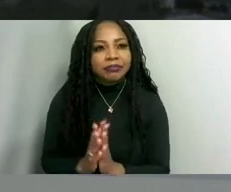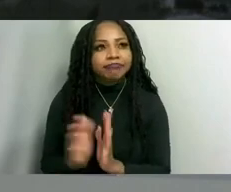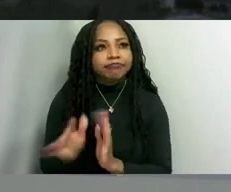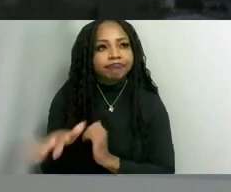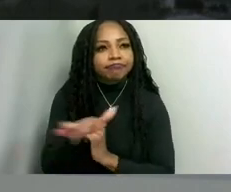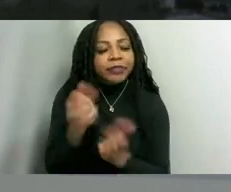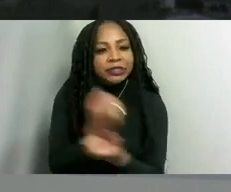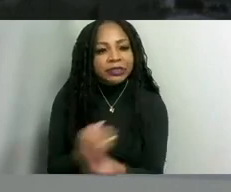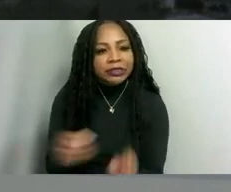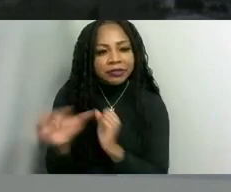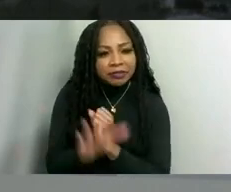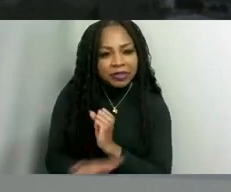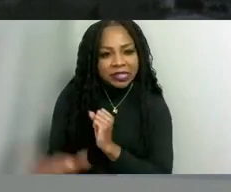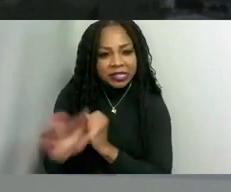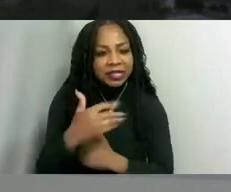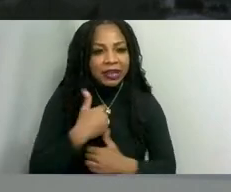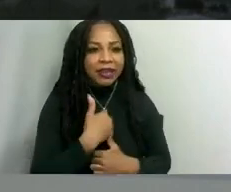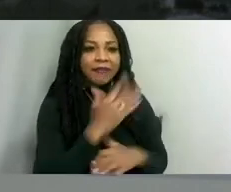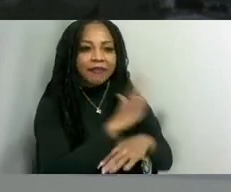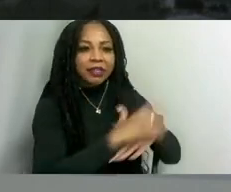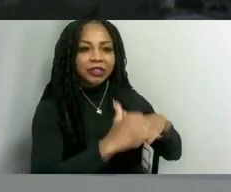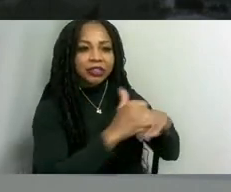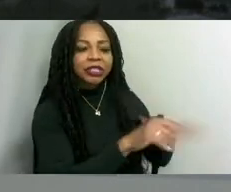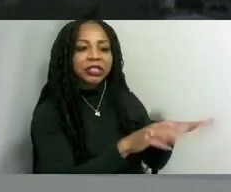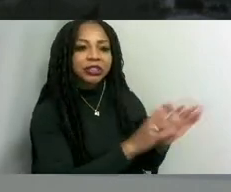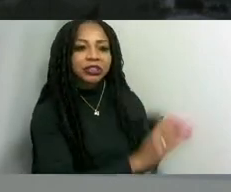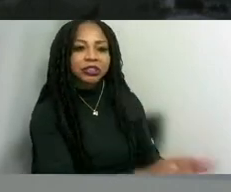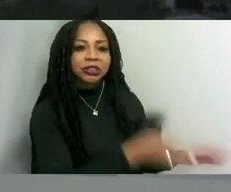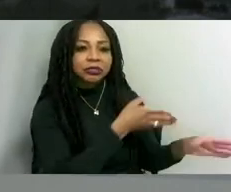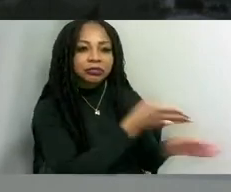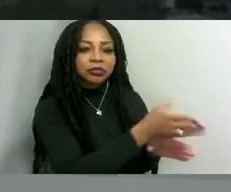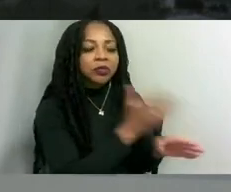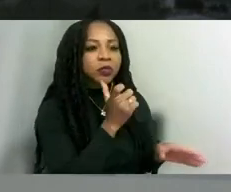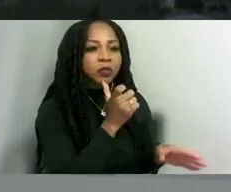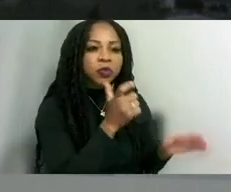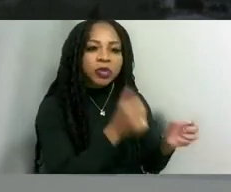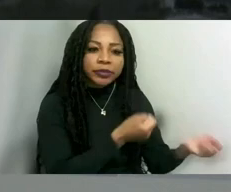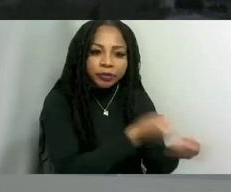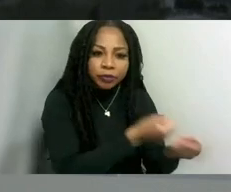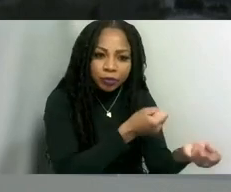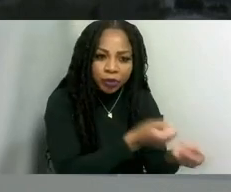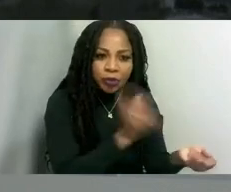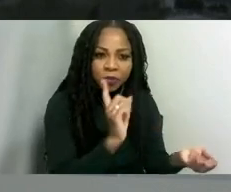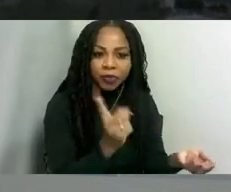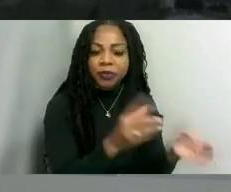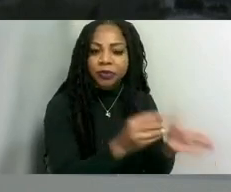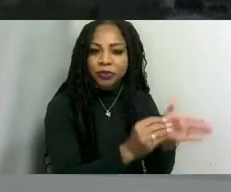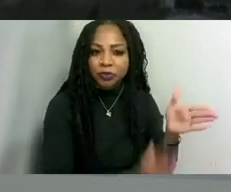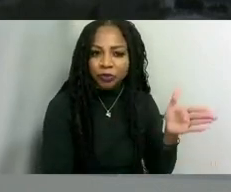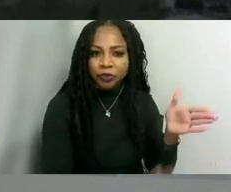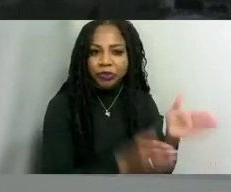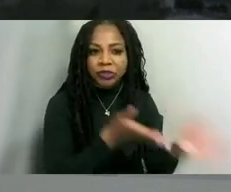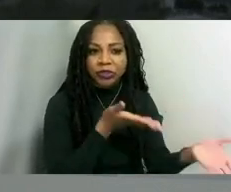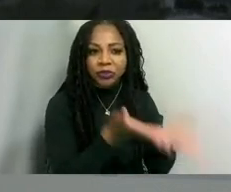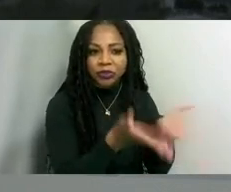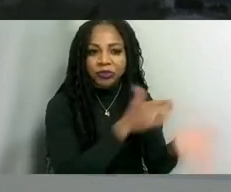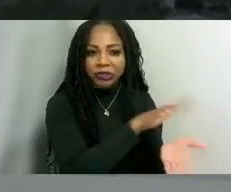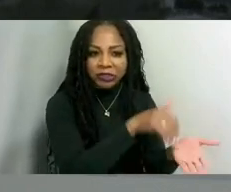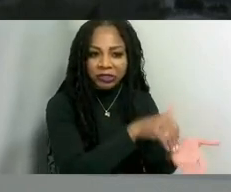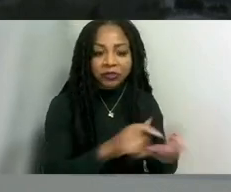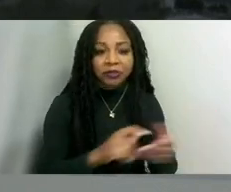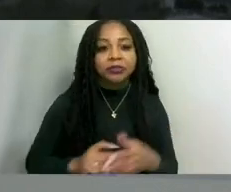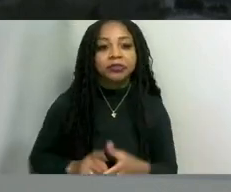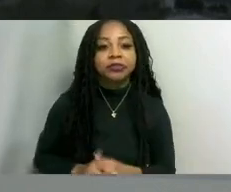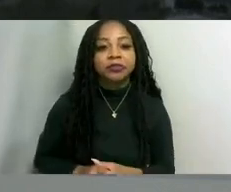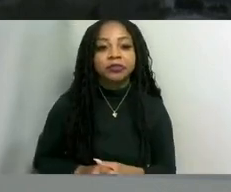for Indigenous scholars in the Center for Indigenous Student Services and the Center for Indigenous Knowledges and Languages in York Lanes,